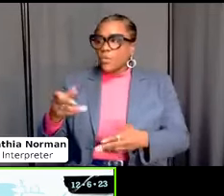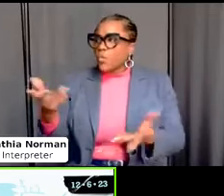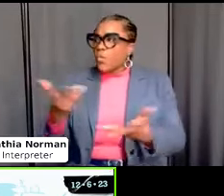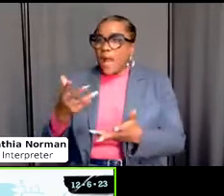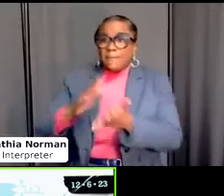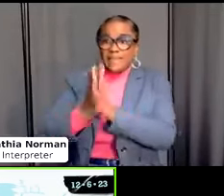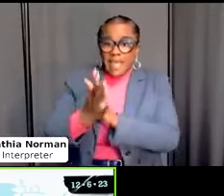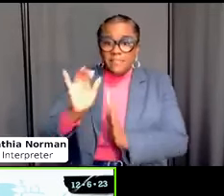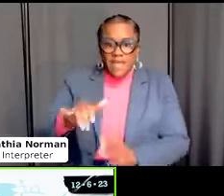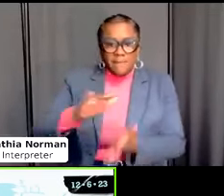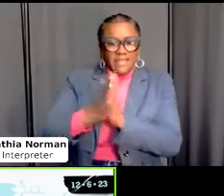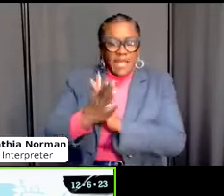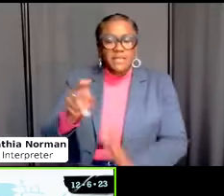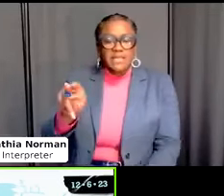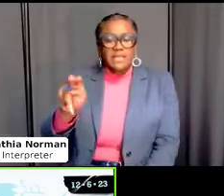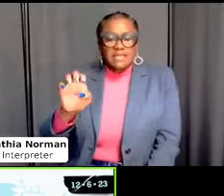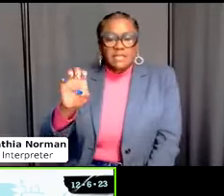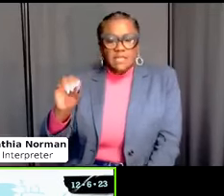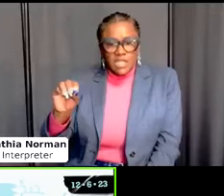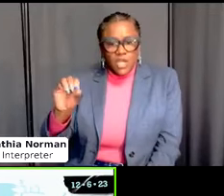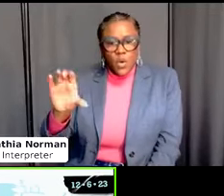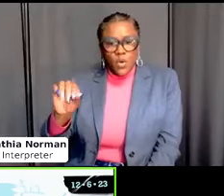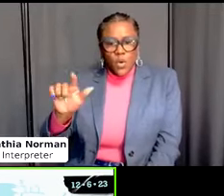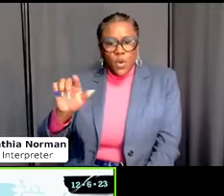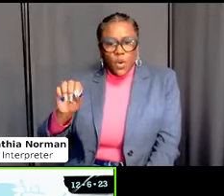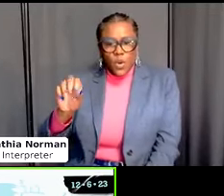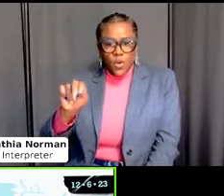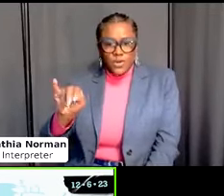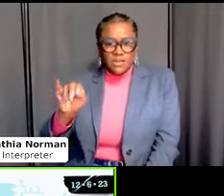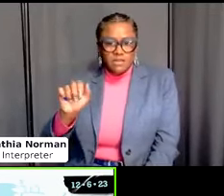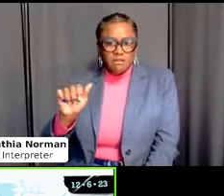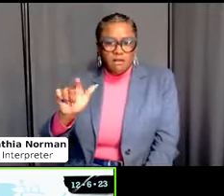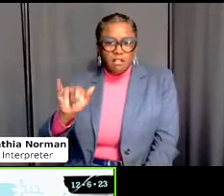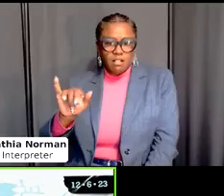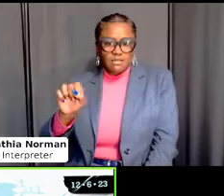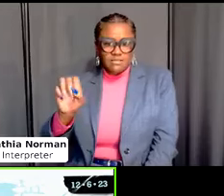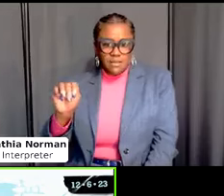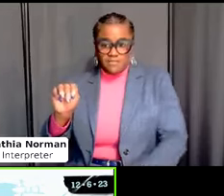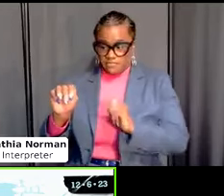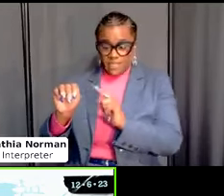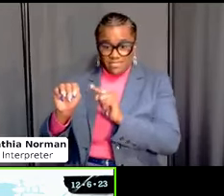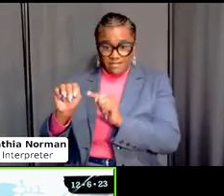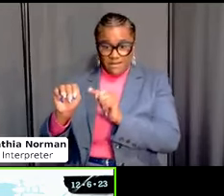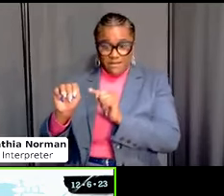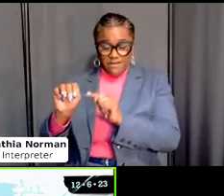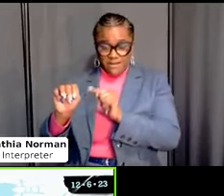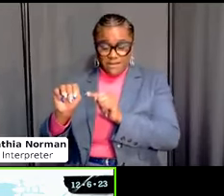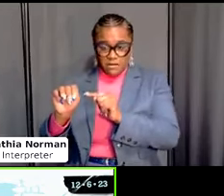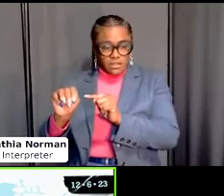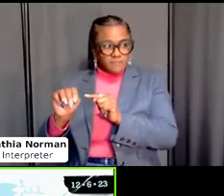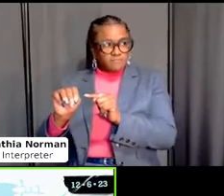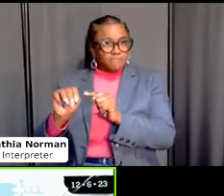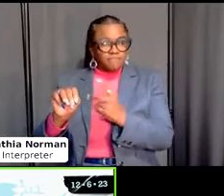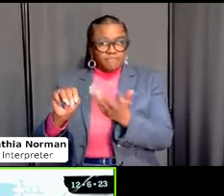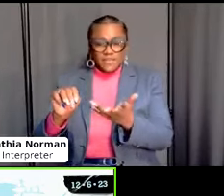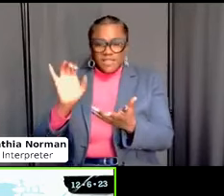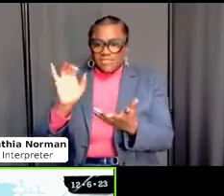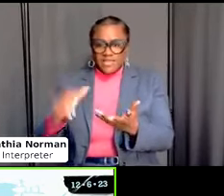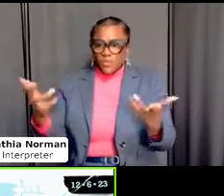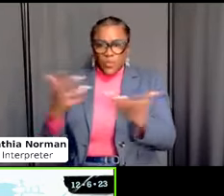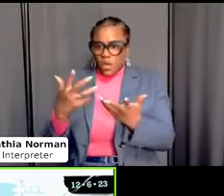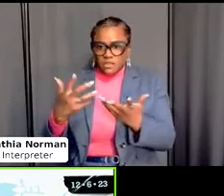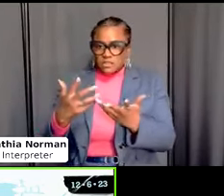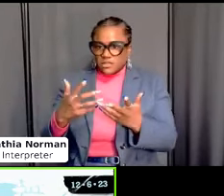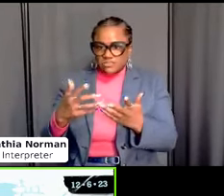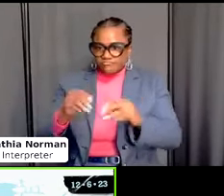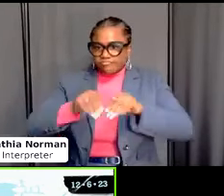don't understand that with that neocolonialism being, and this is what plagues Africa and a lot